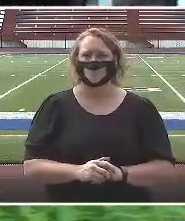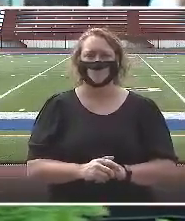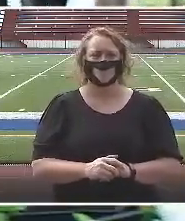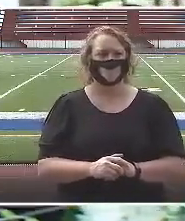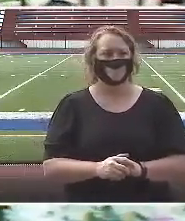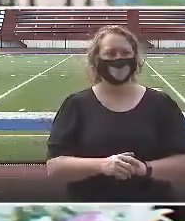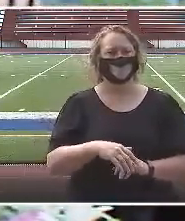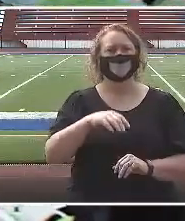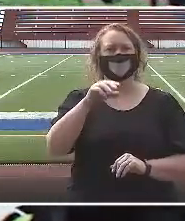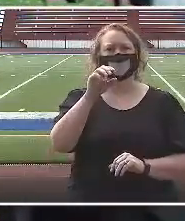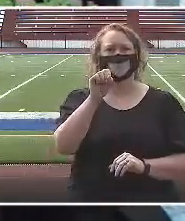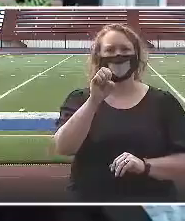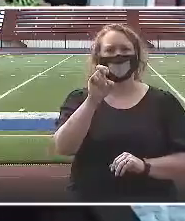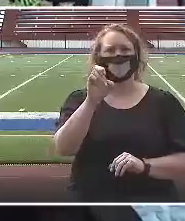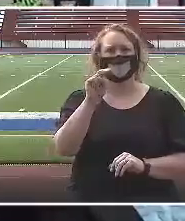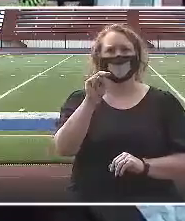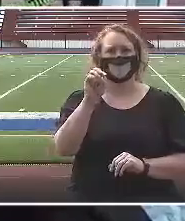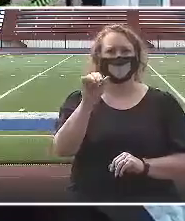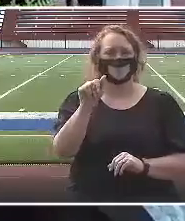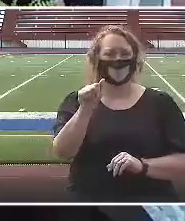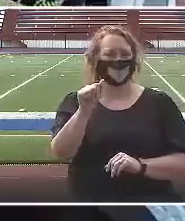Sona Gujabi.